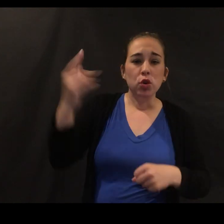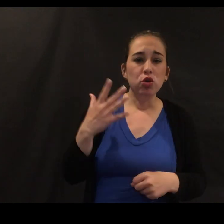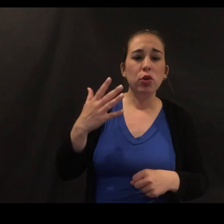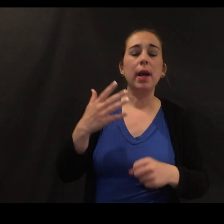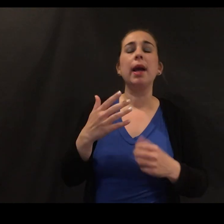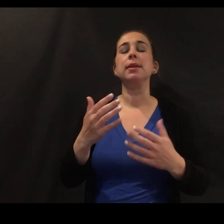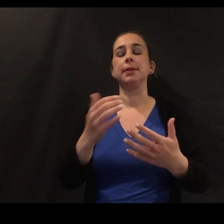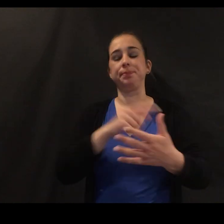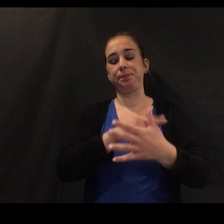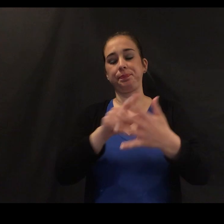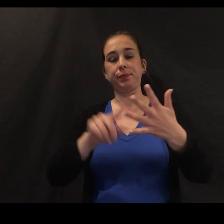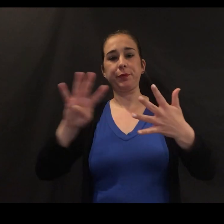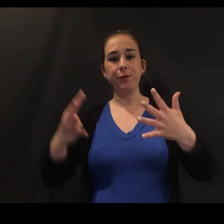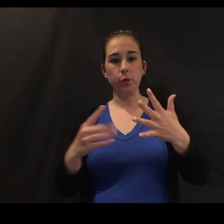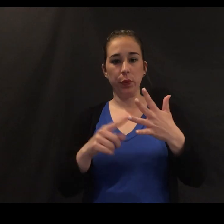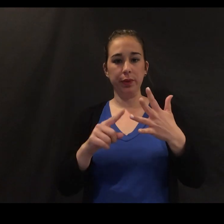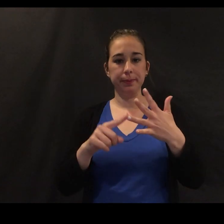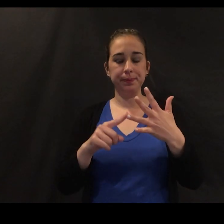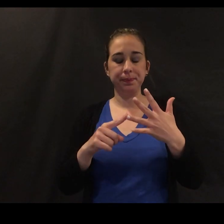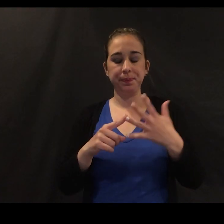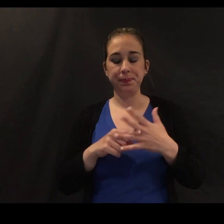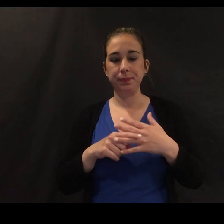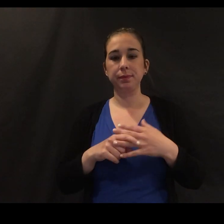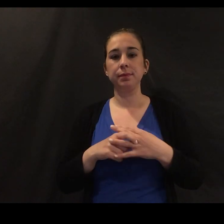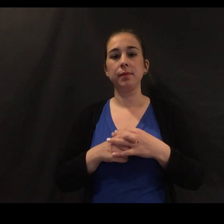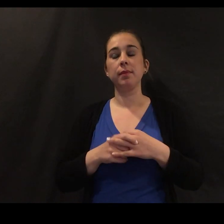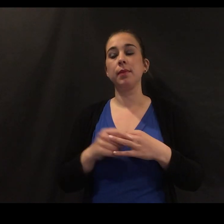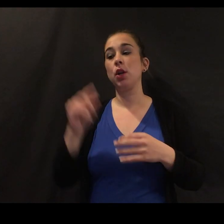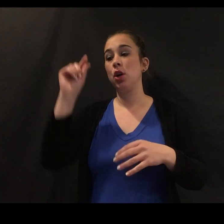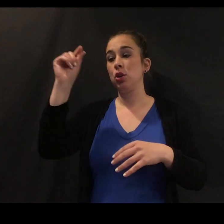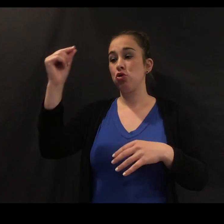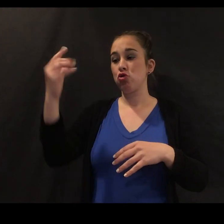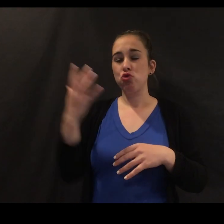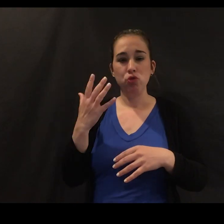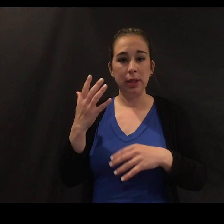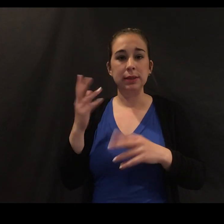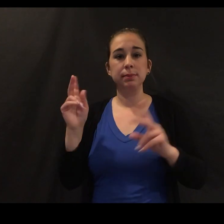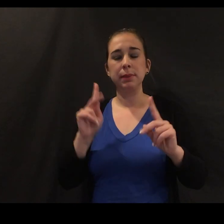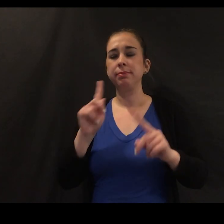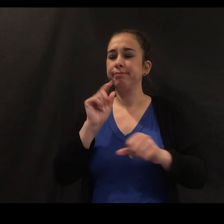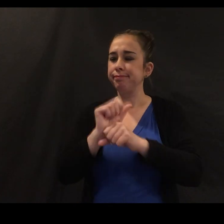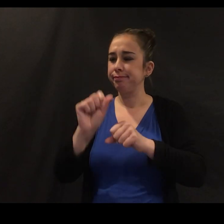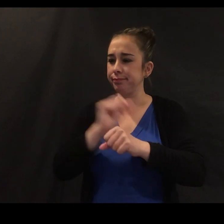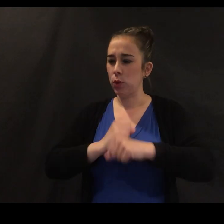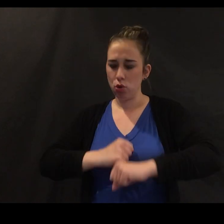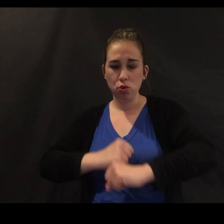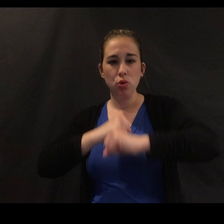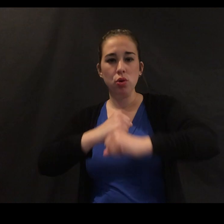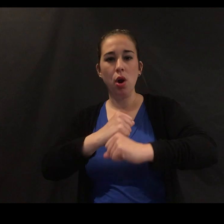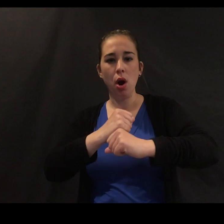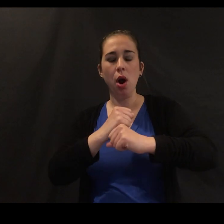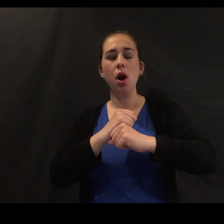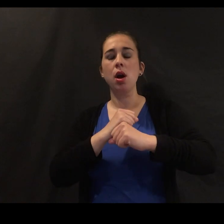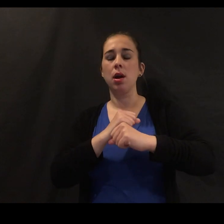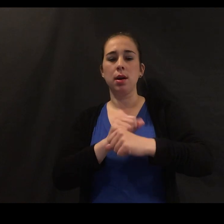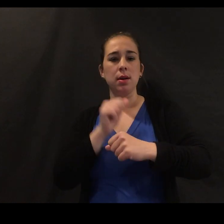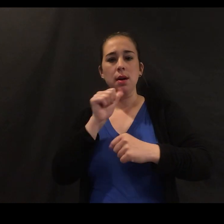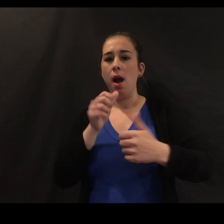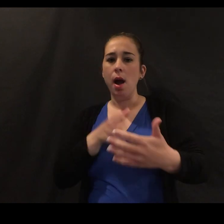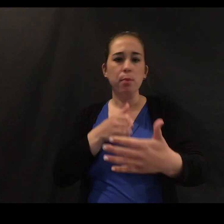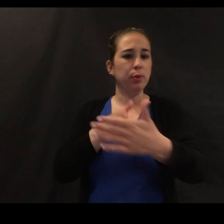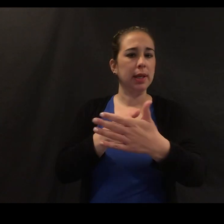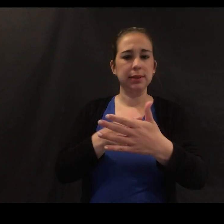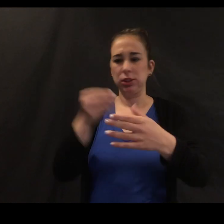thing together. Gracious. Grow in grace. They diligently guard against prejudice and judgment